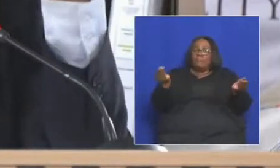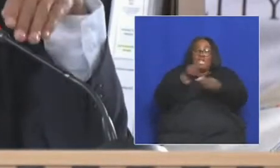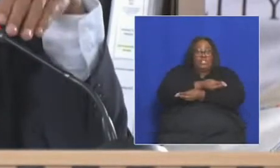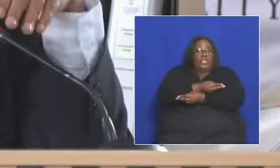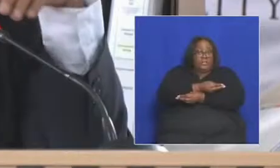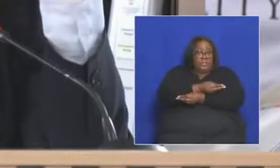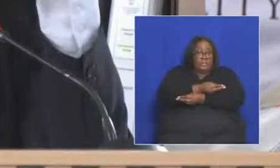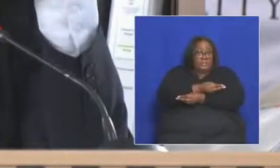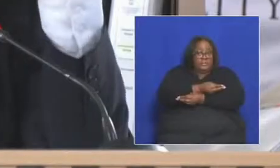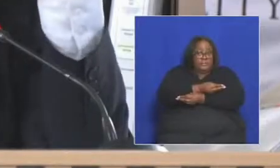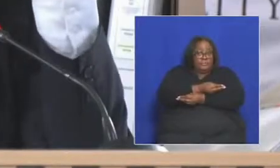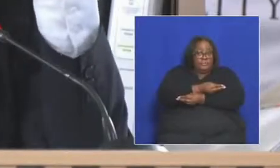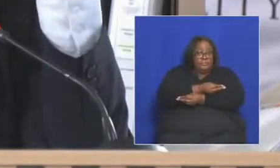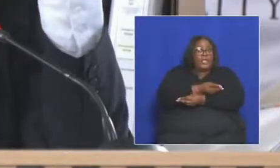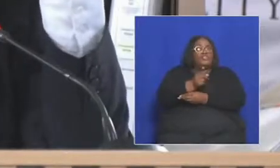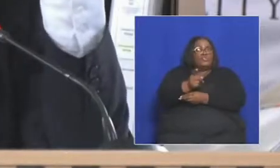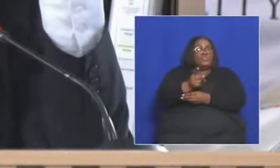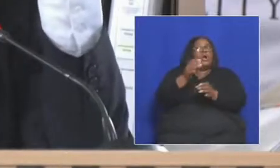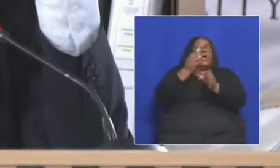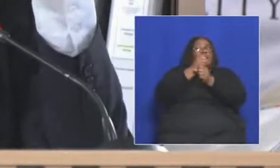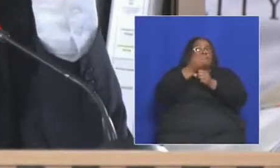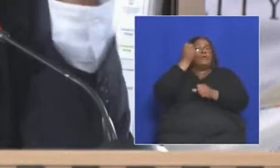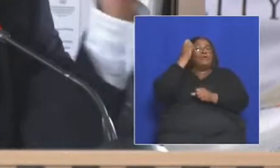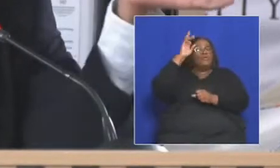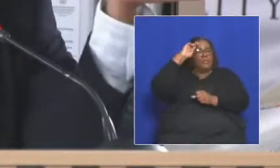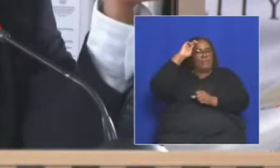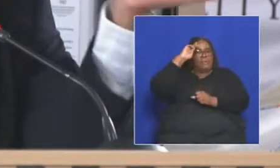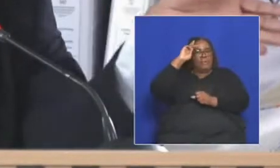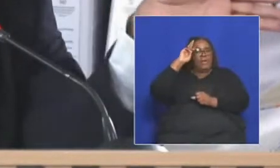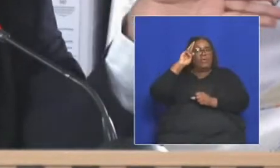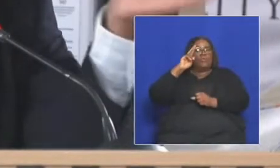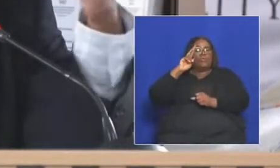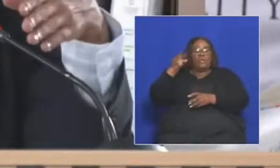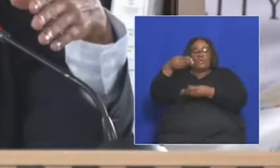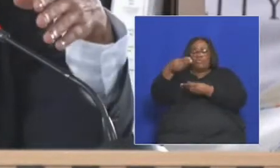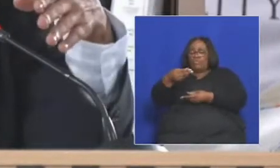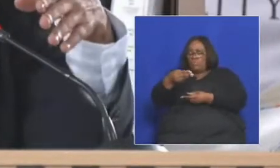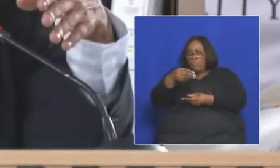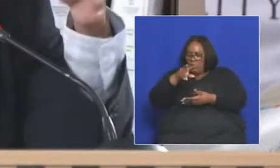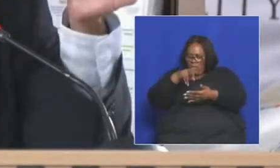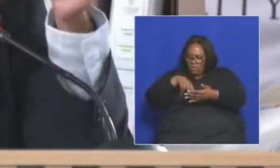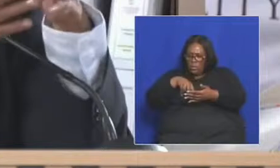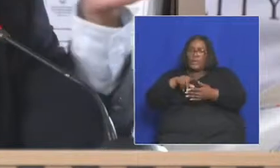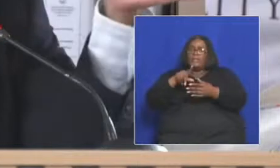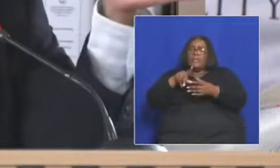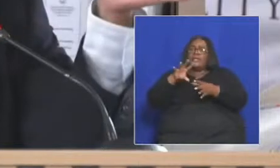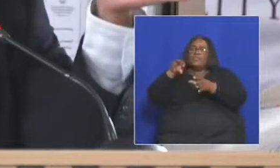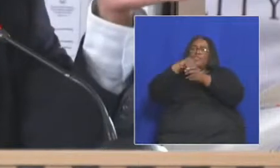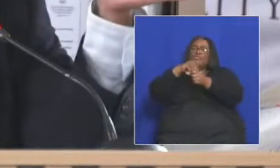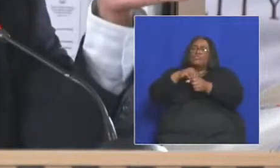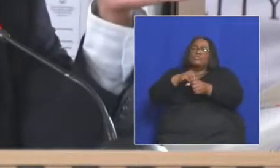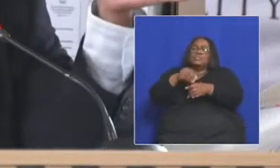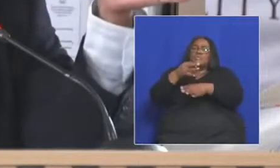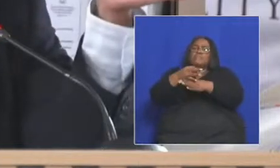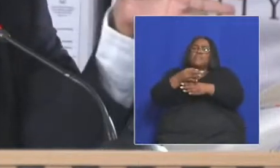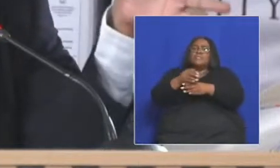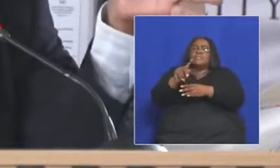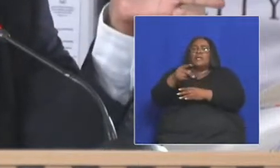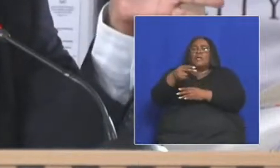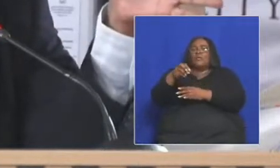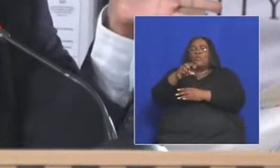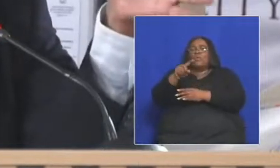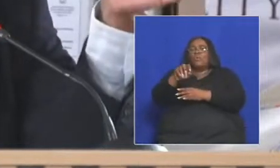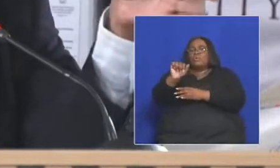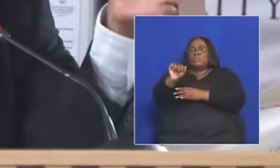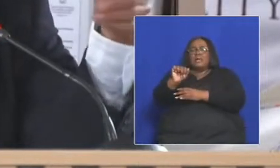of. Yes. Towards the tail end of what you were saying, you then introduced Mr. Koza and Mr. Maumela, as if the exchange was between the